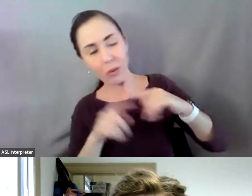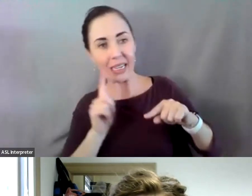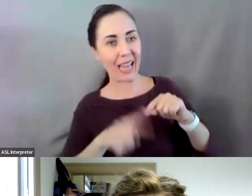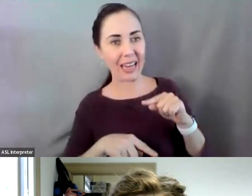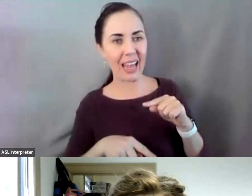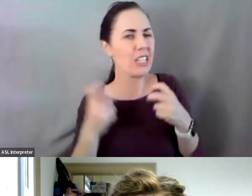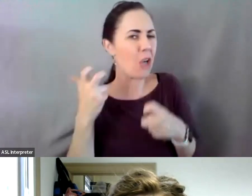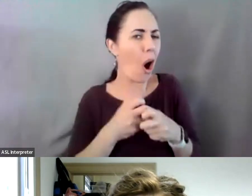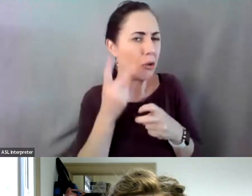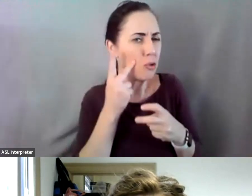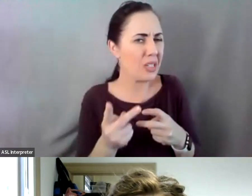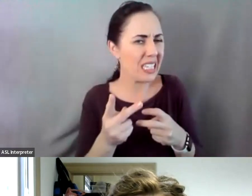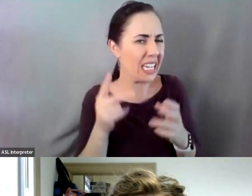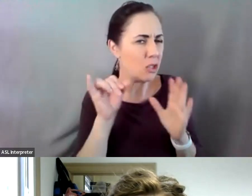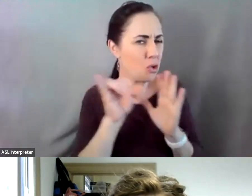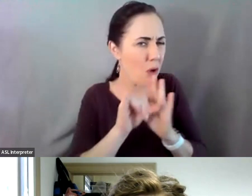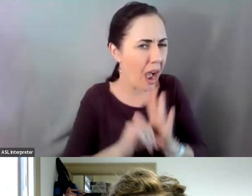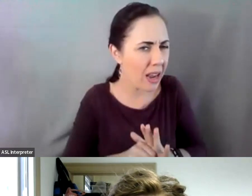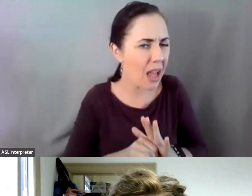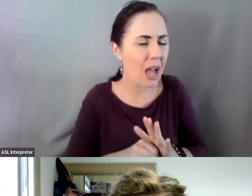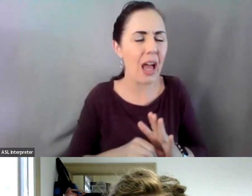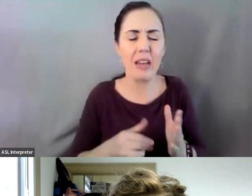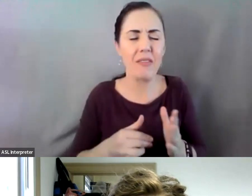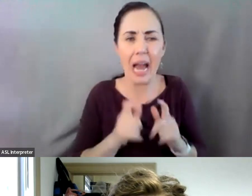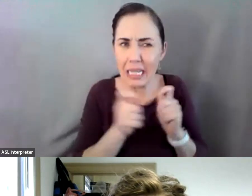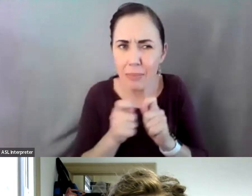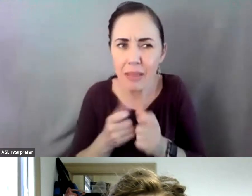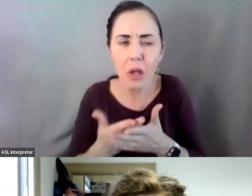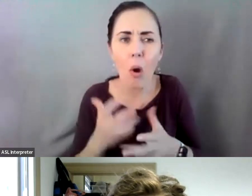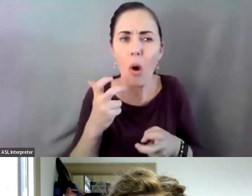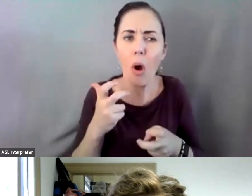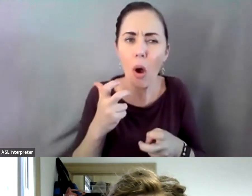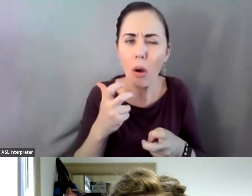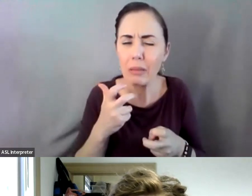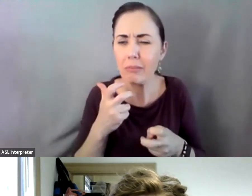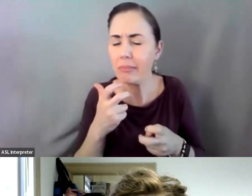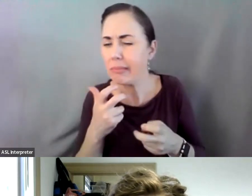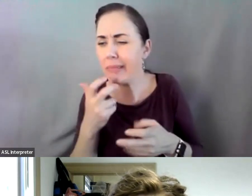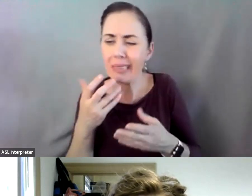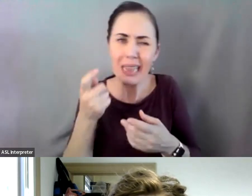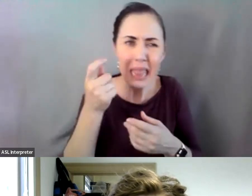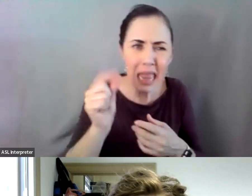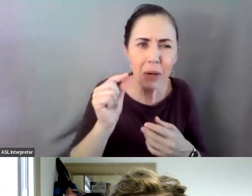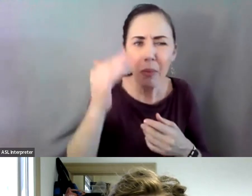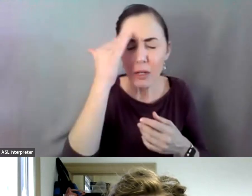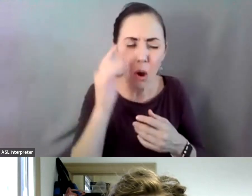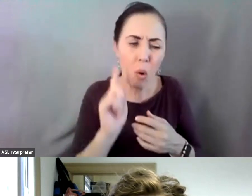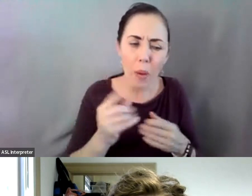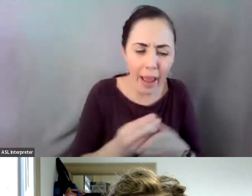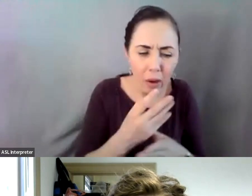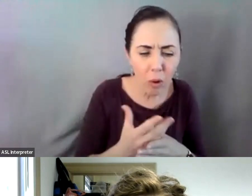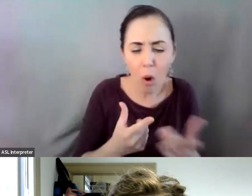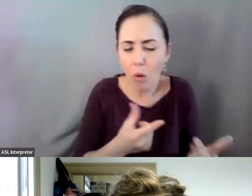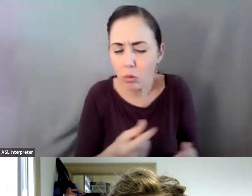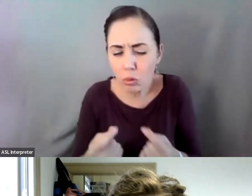You don't see anything. And so we know very little about where they grow and what they do, but we know that they have to be there for